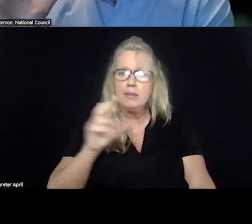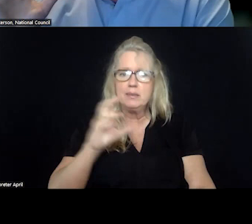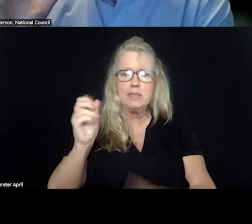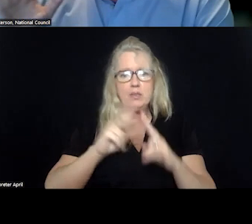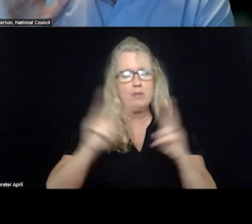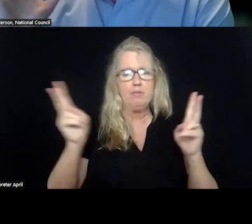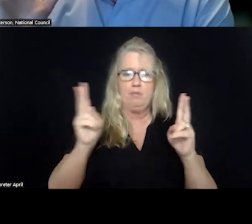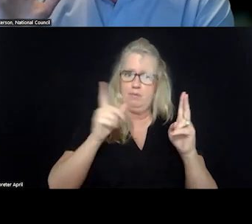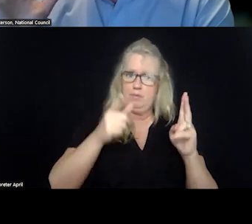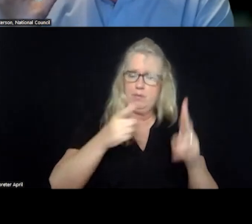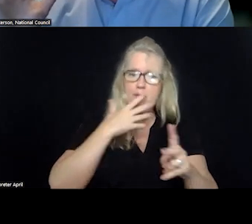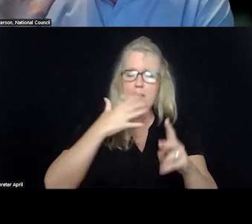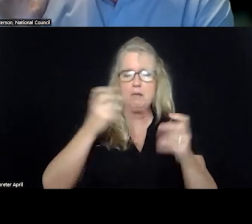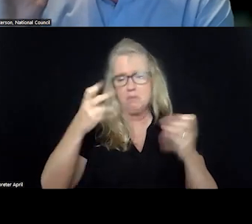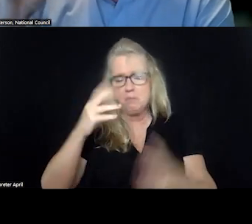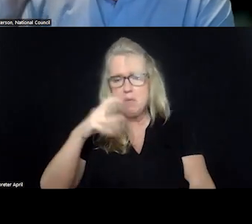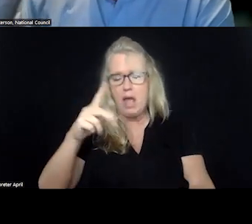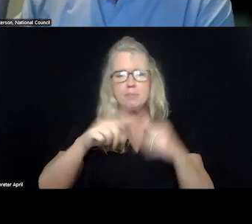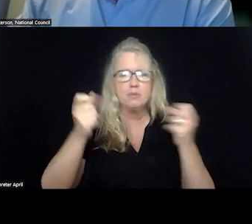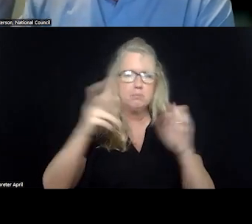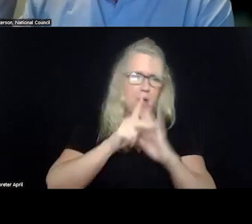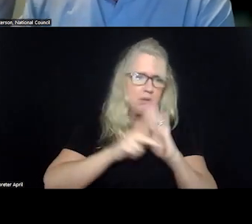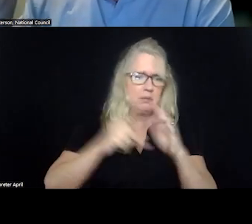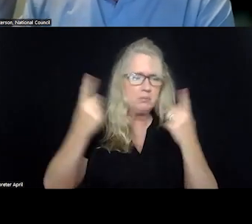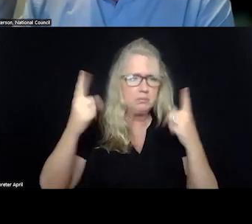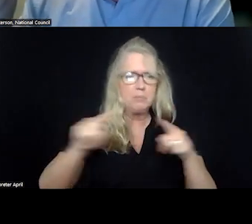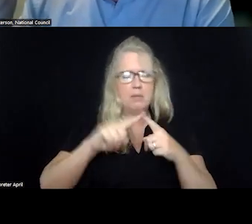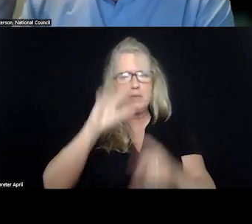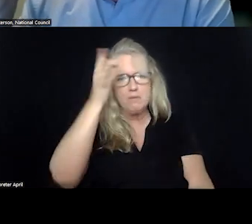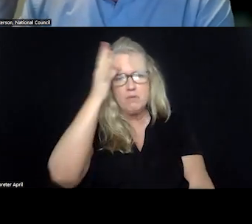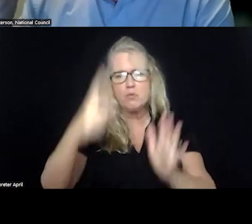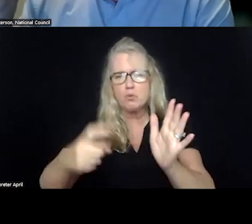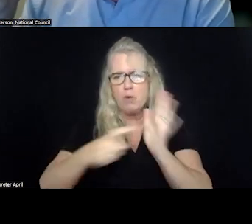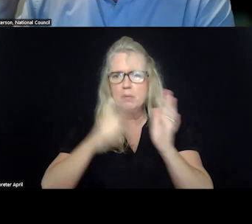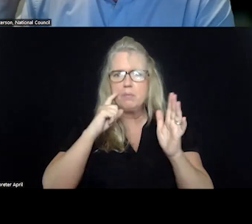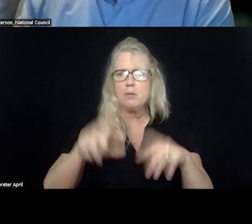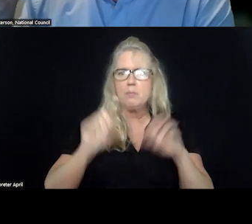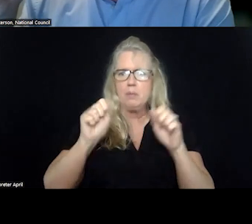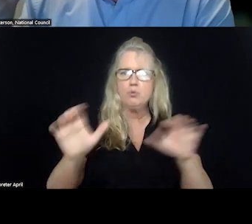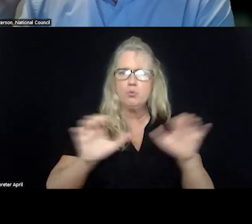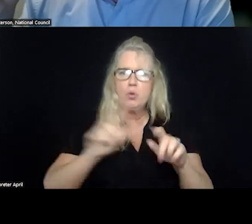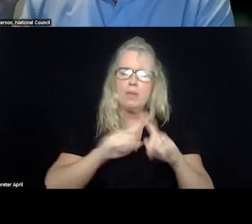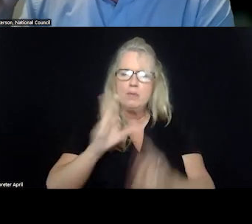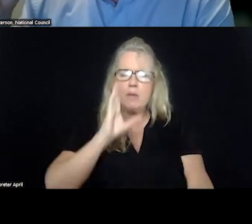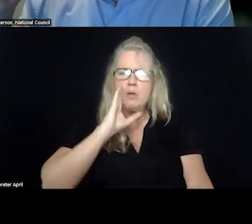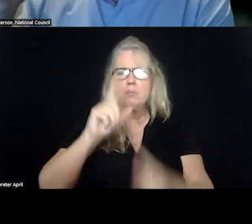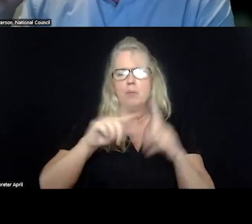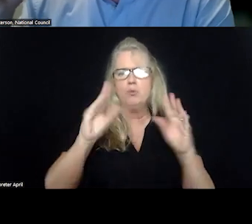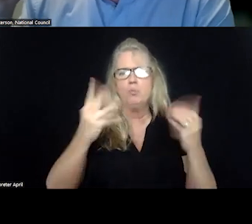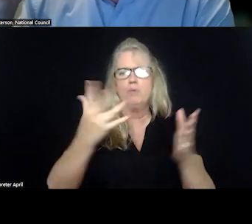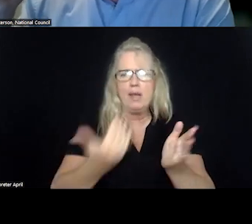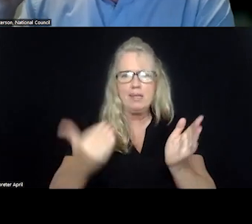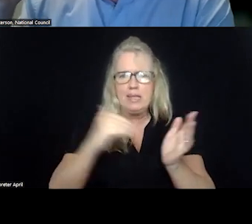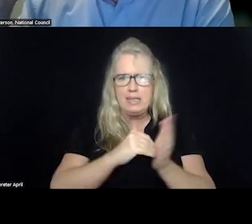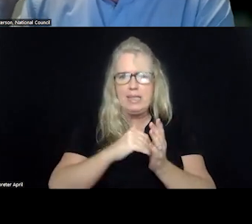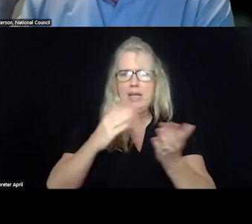colorful map. There's lots of policies taking place. That federal criteria to be able to meet that is going to be able to provide, again, a vehicle